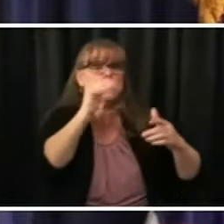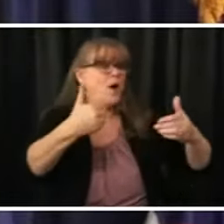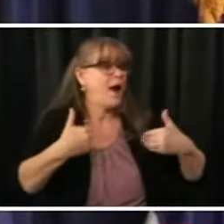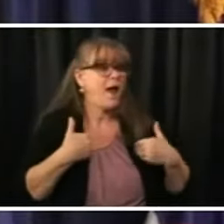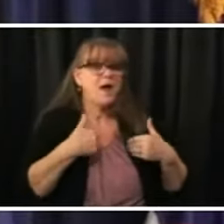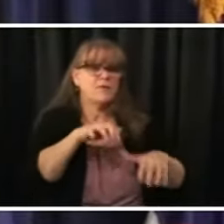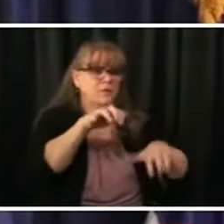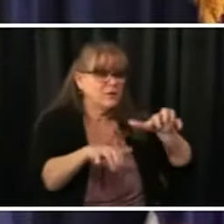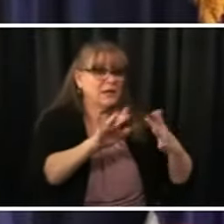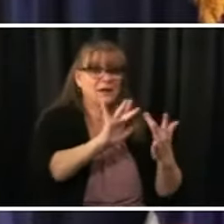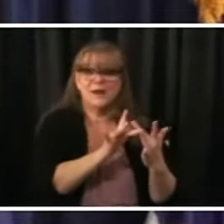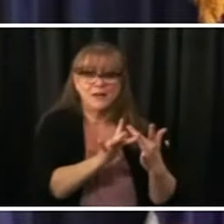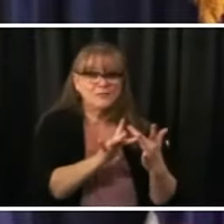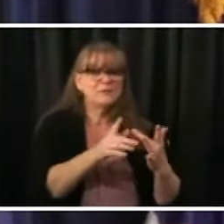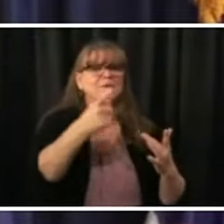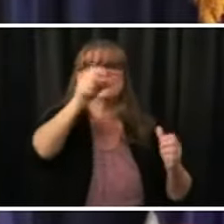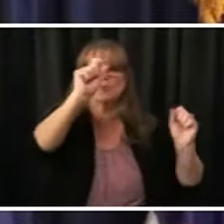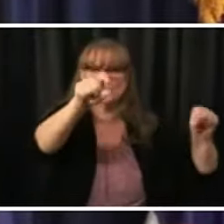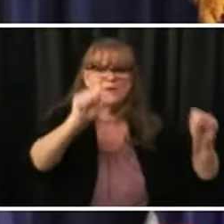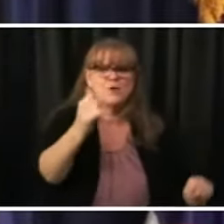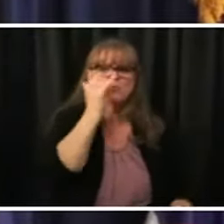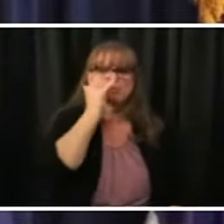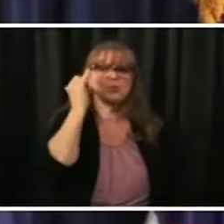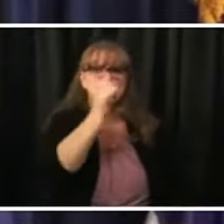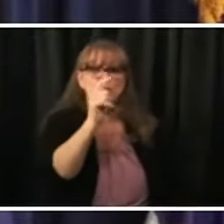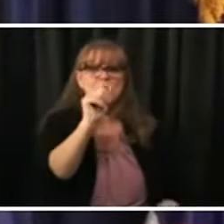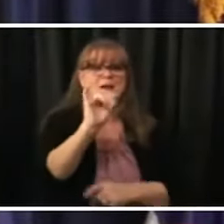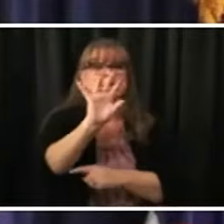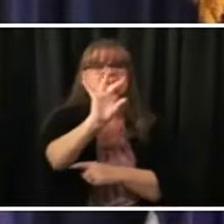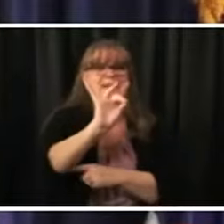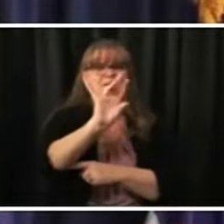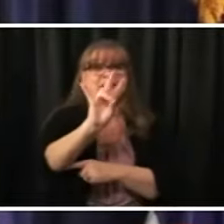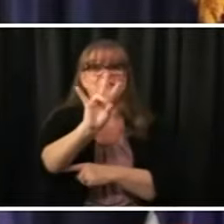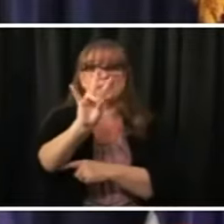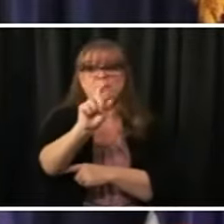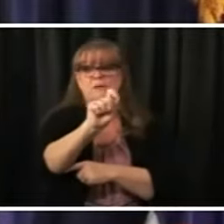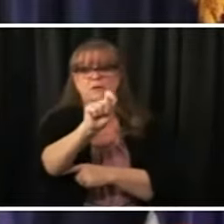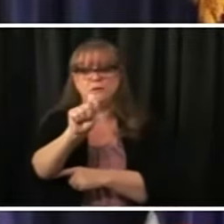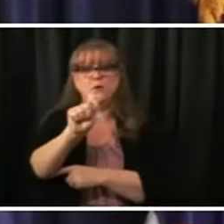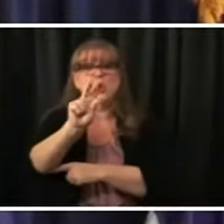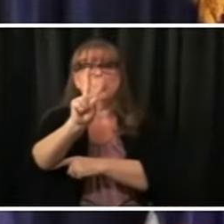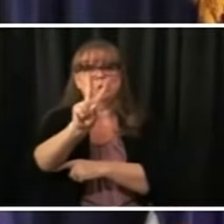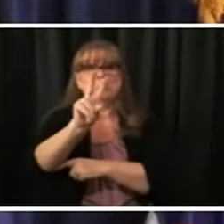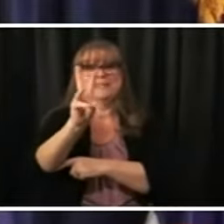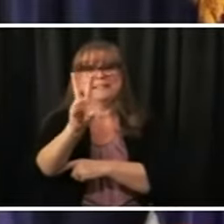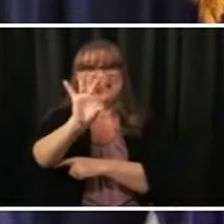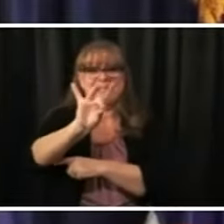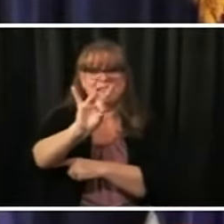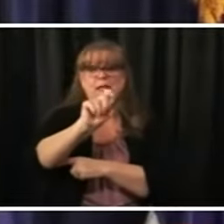877-268-2926. Stay safe, stay healthy. I'm happy to take some questions. Thank you.